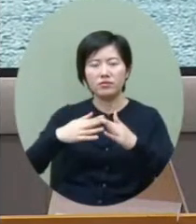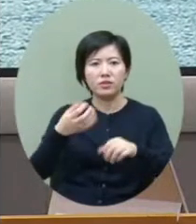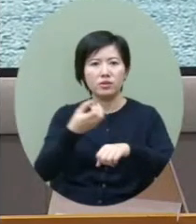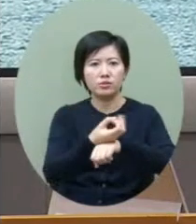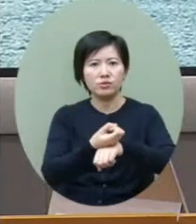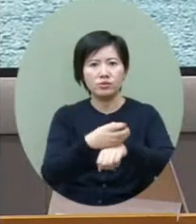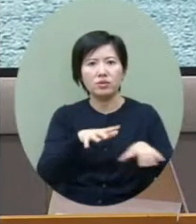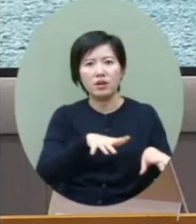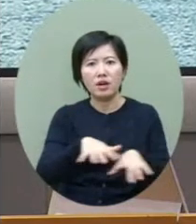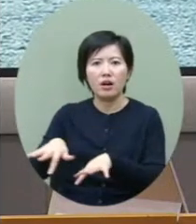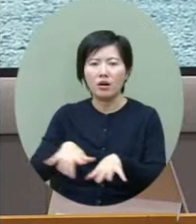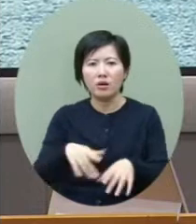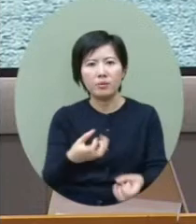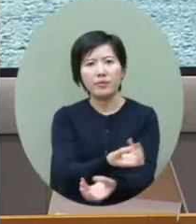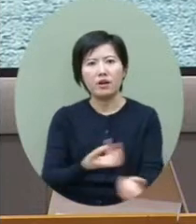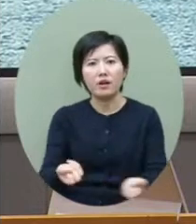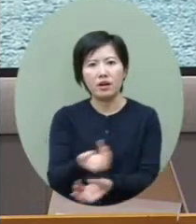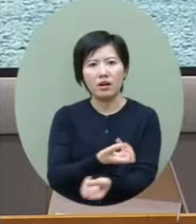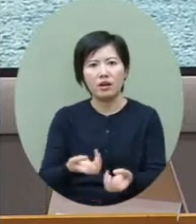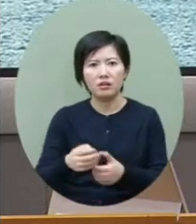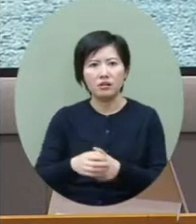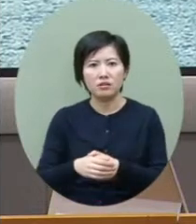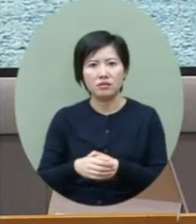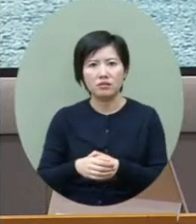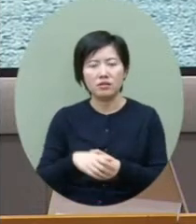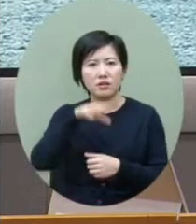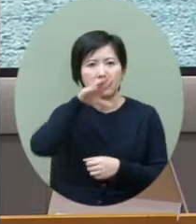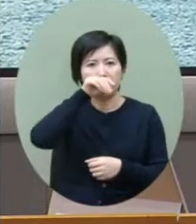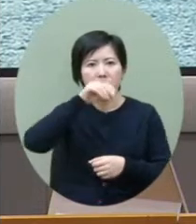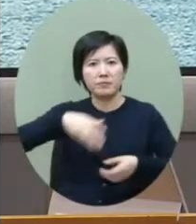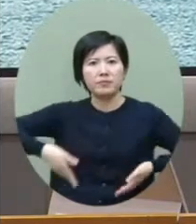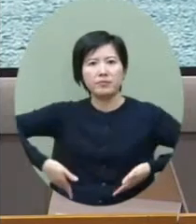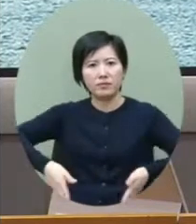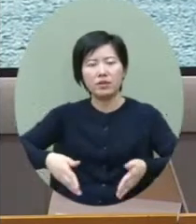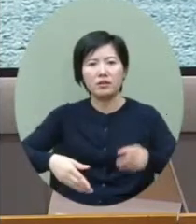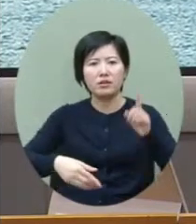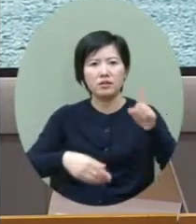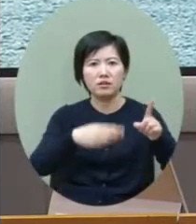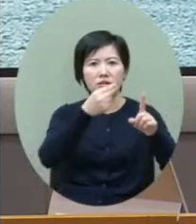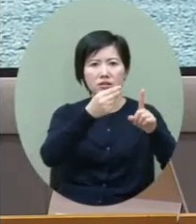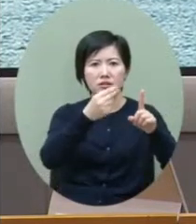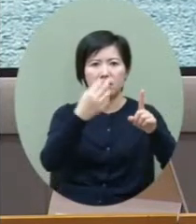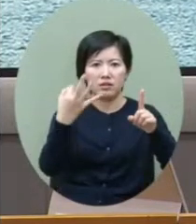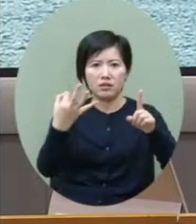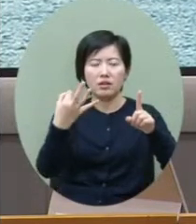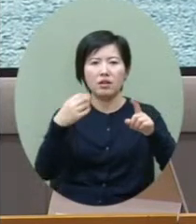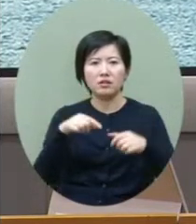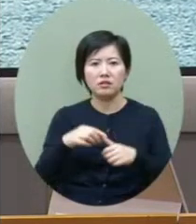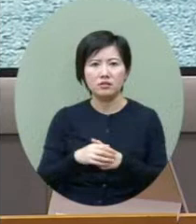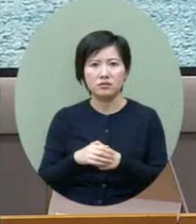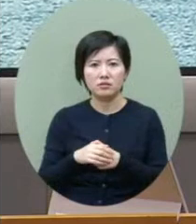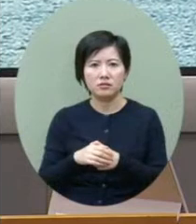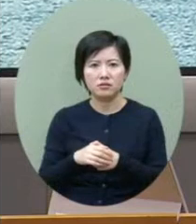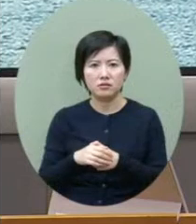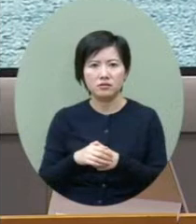Yi Tsing Court in Sham Shui Po, and Hotban Garden in Chuen Wan,